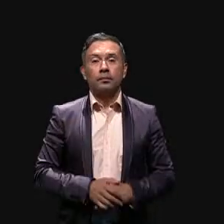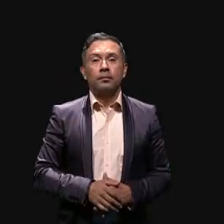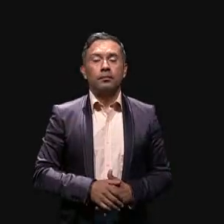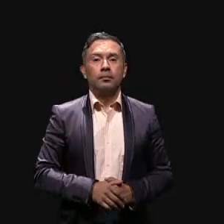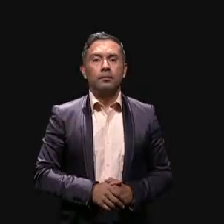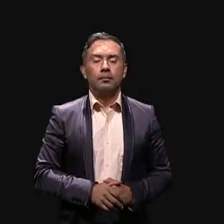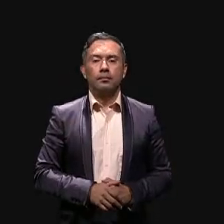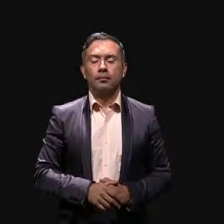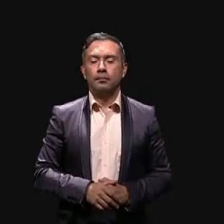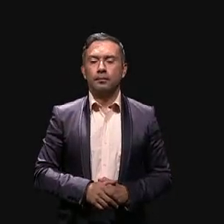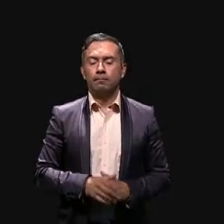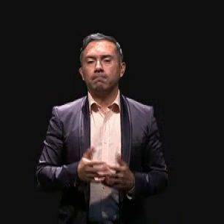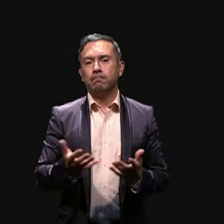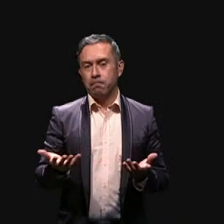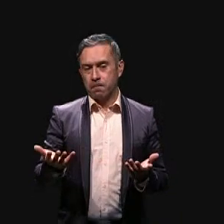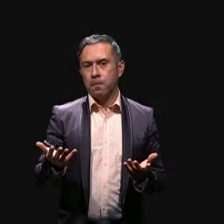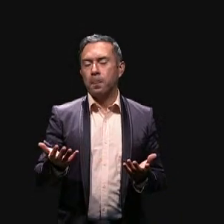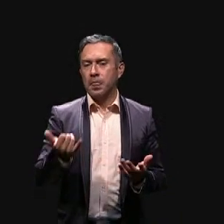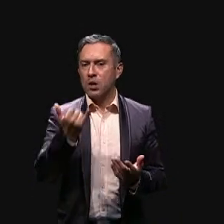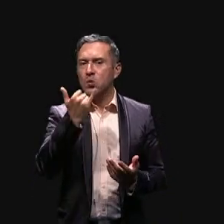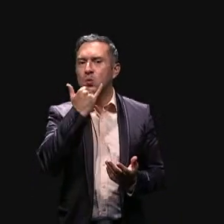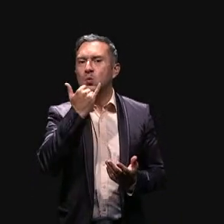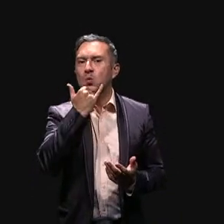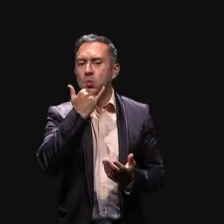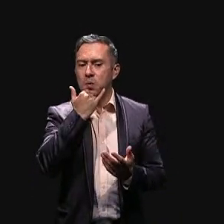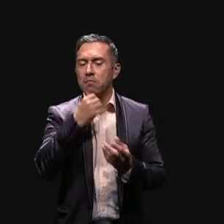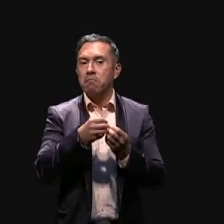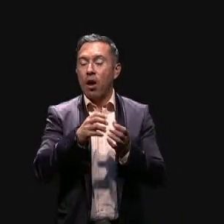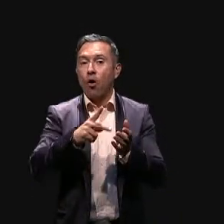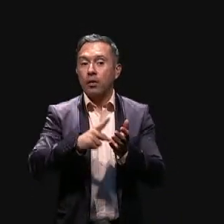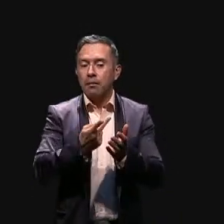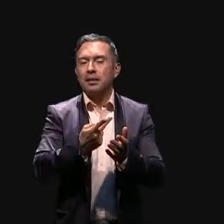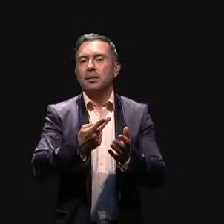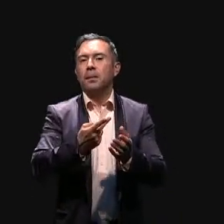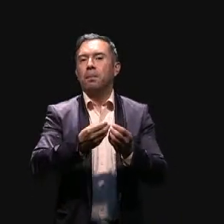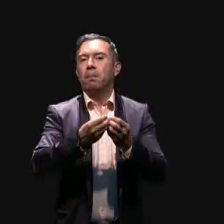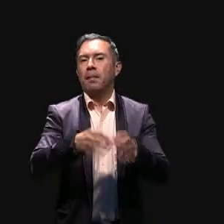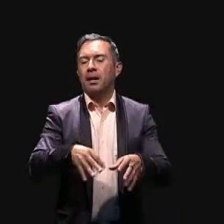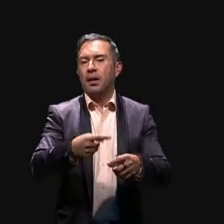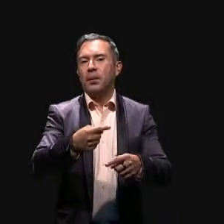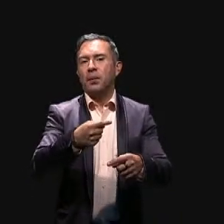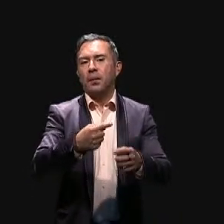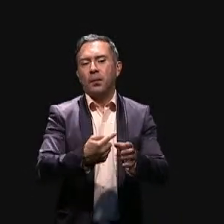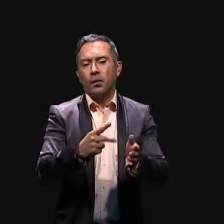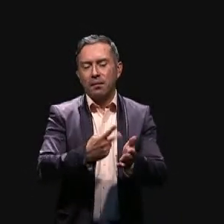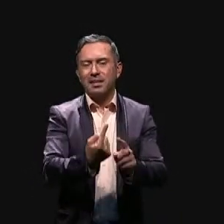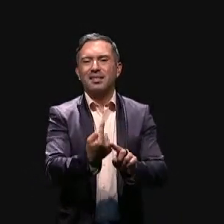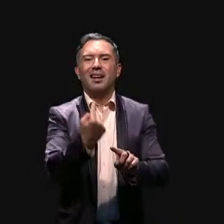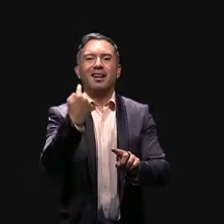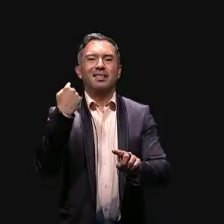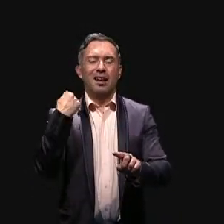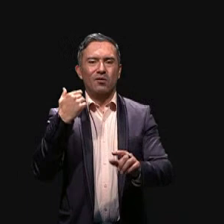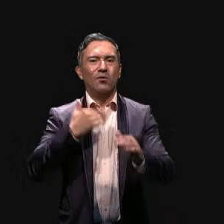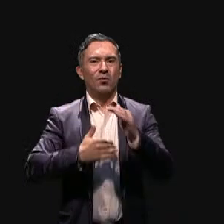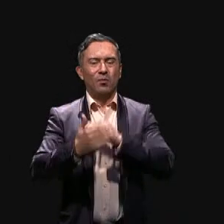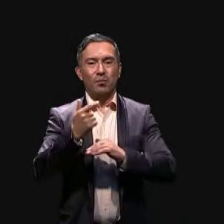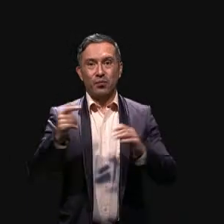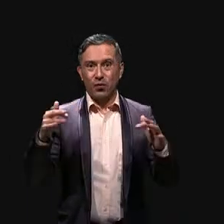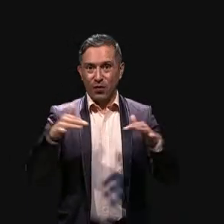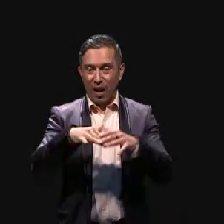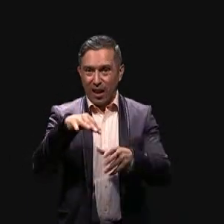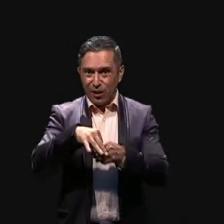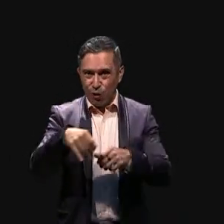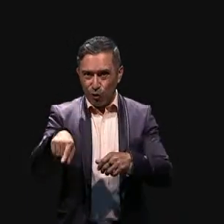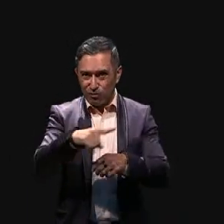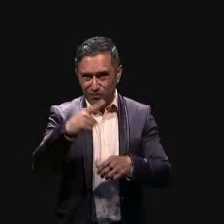time. So I'm hopeful that voters understand the importance of the power that they still hold. My fear is that if